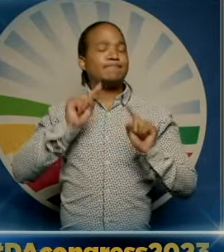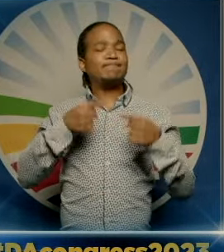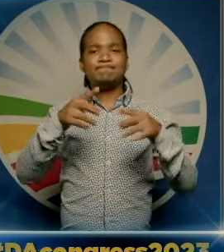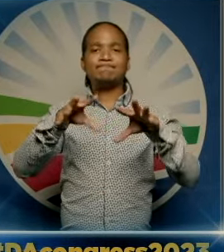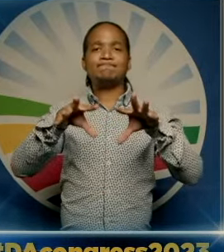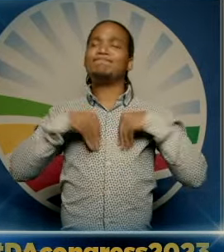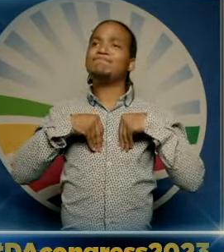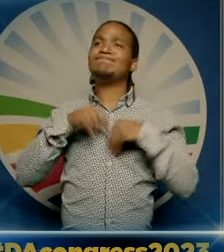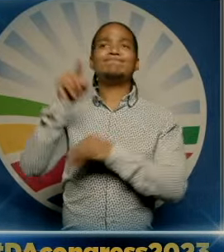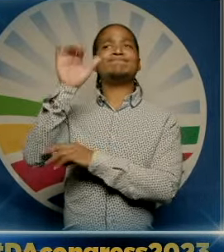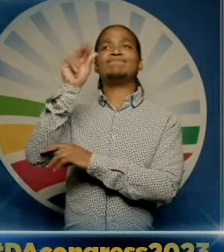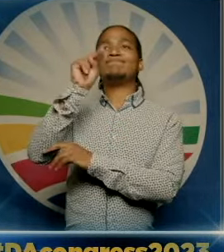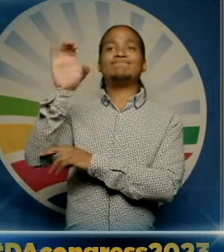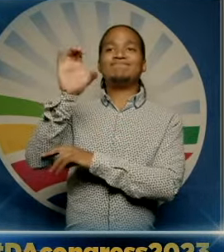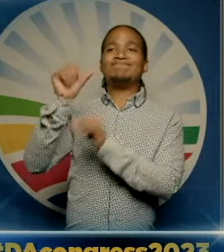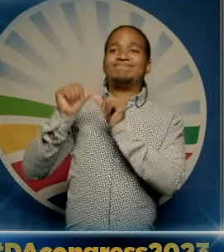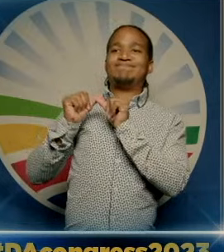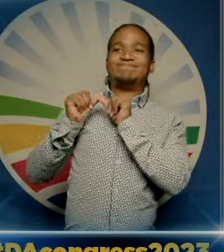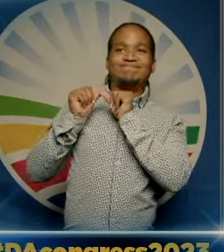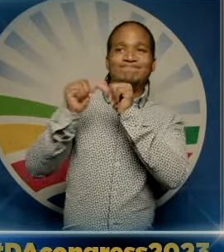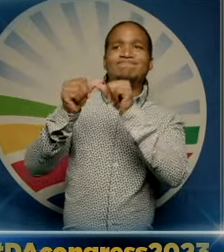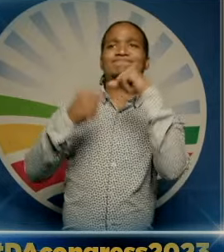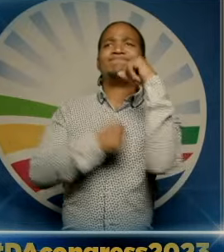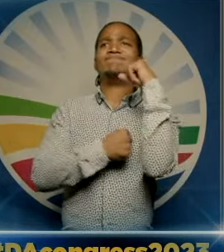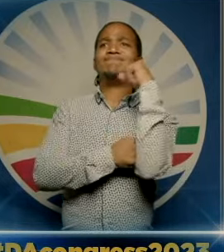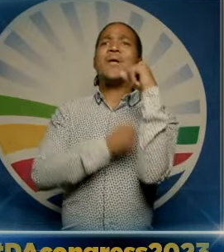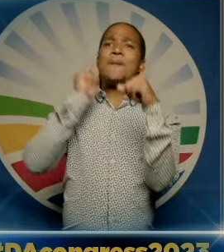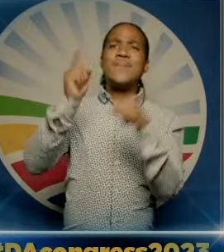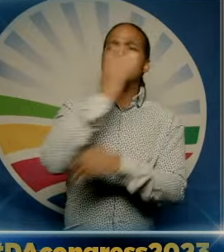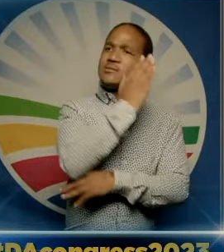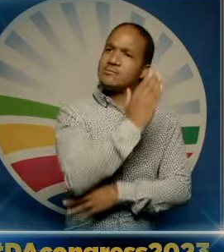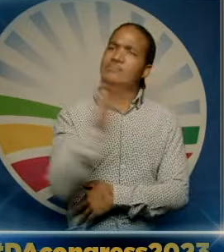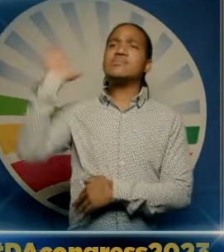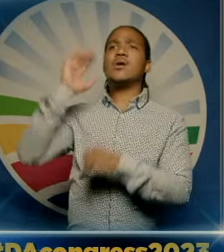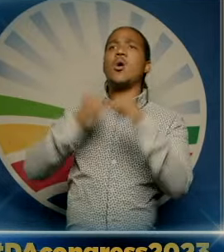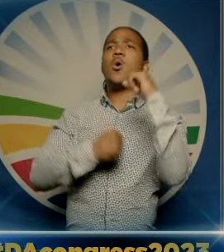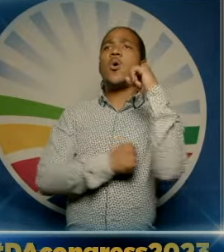this party in the union buildings. Mabambe!